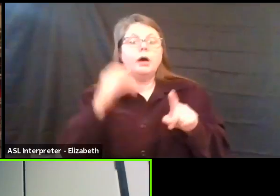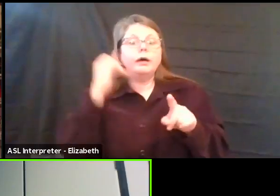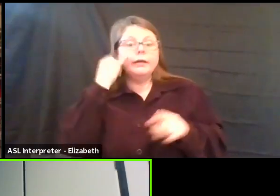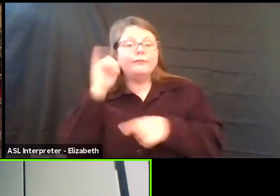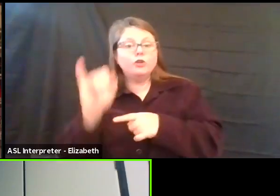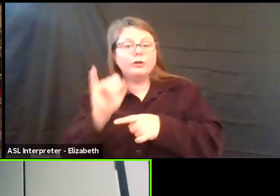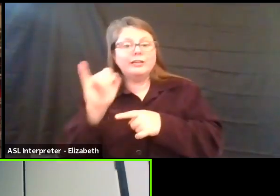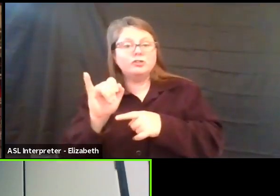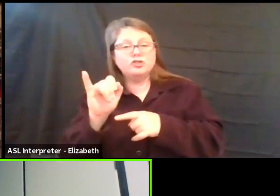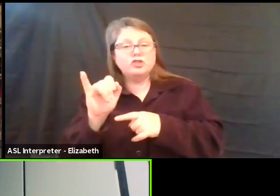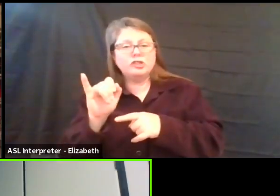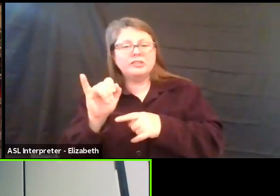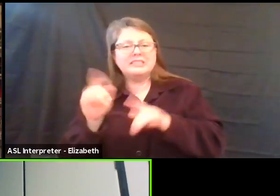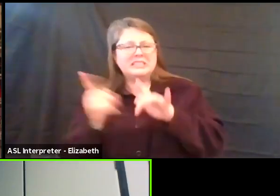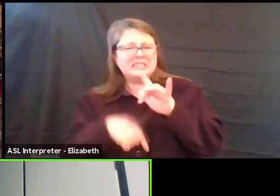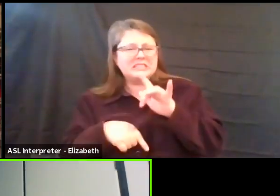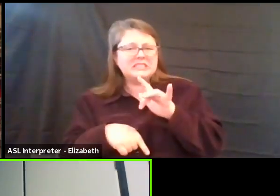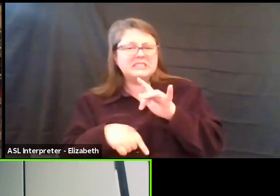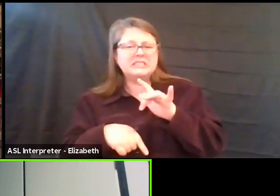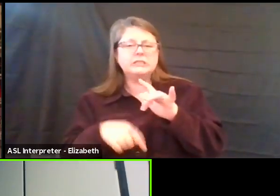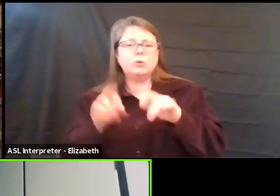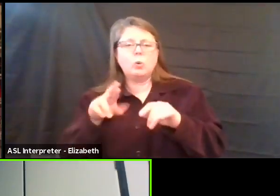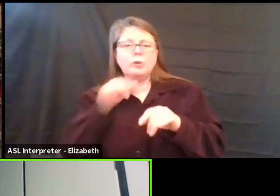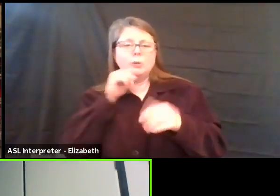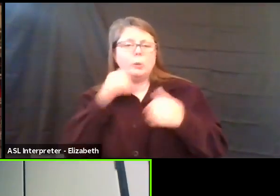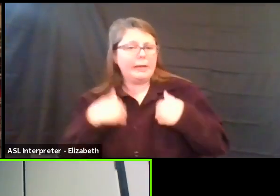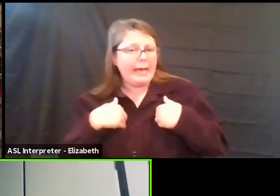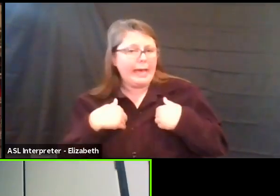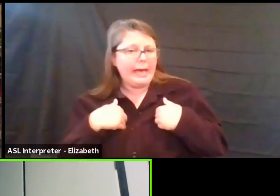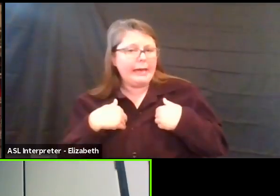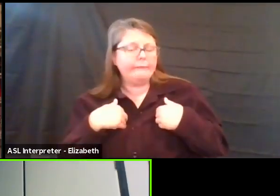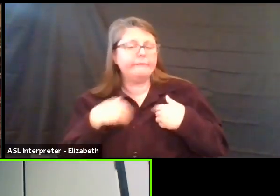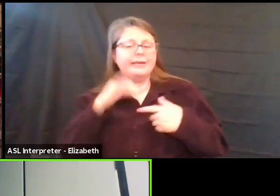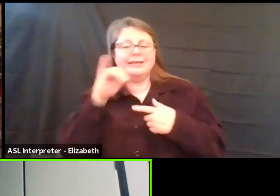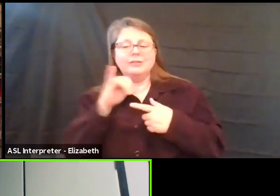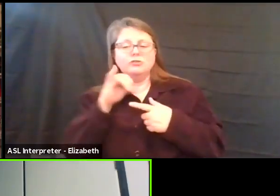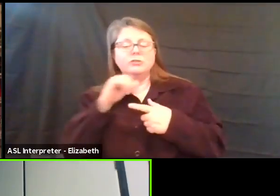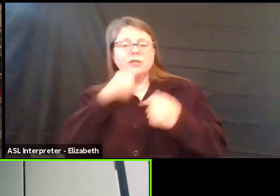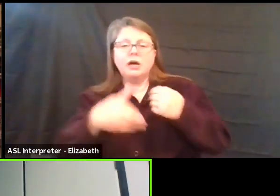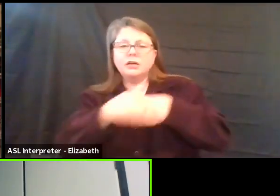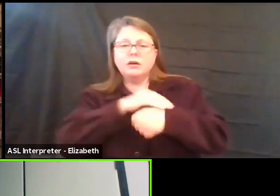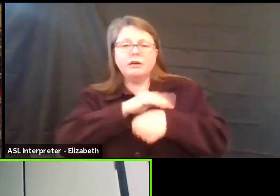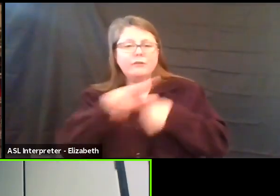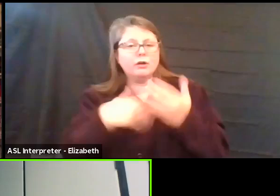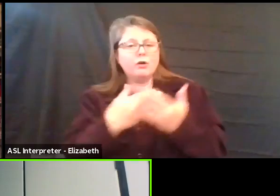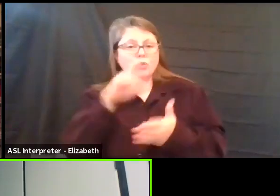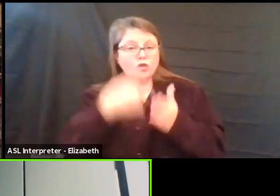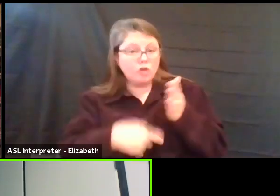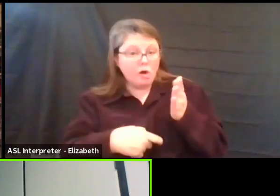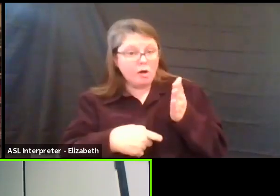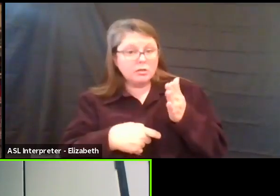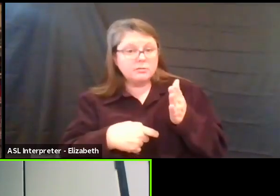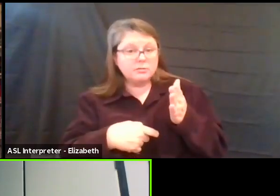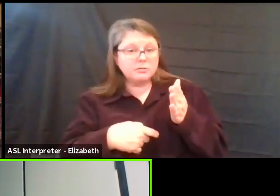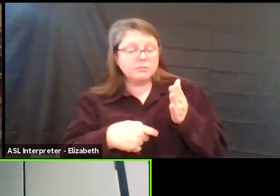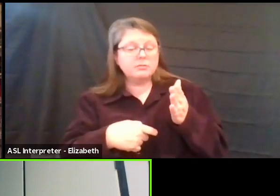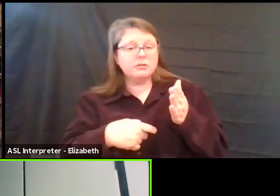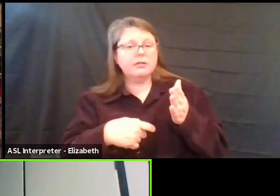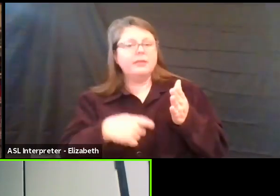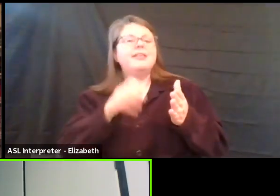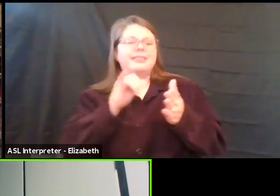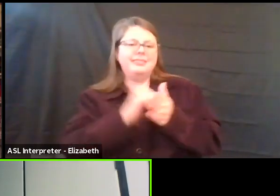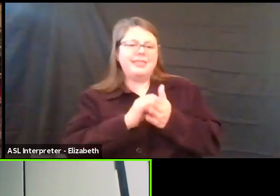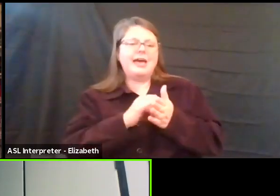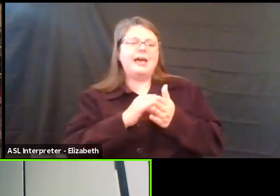the insurance doesn't cover all of the costs, then that's why we ask you to provide us with